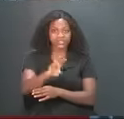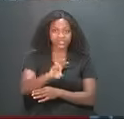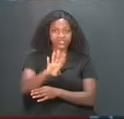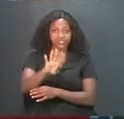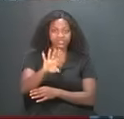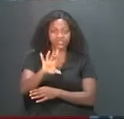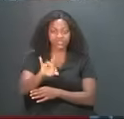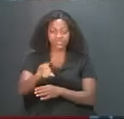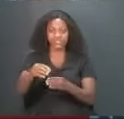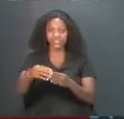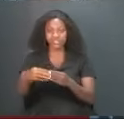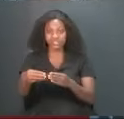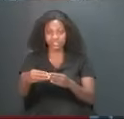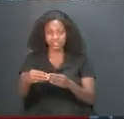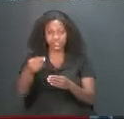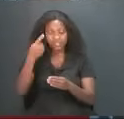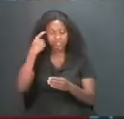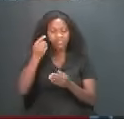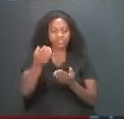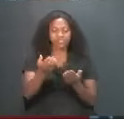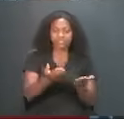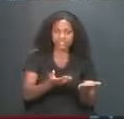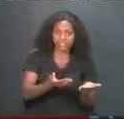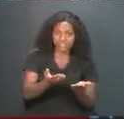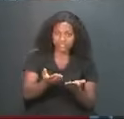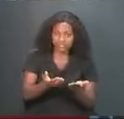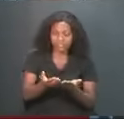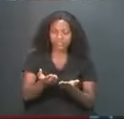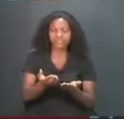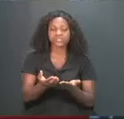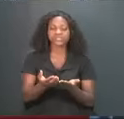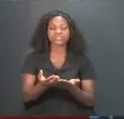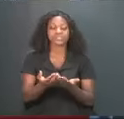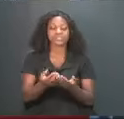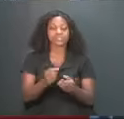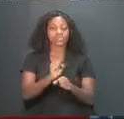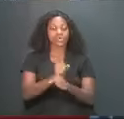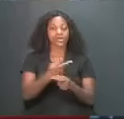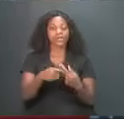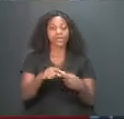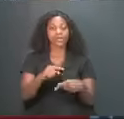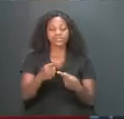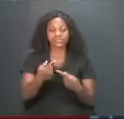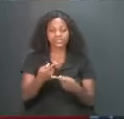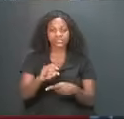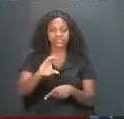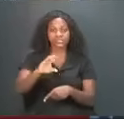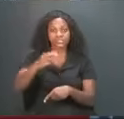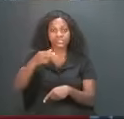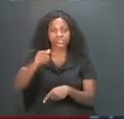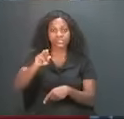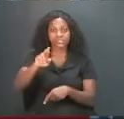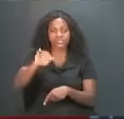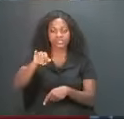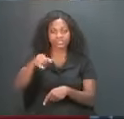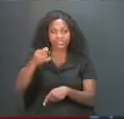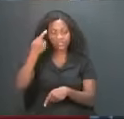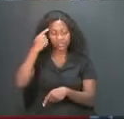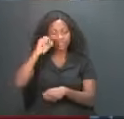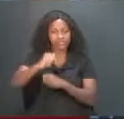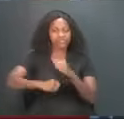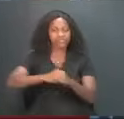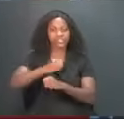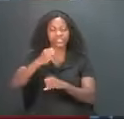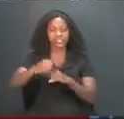99,755,648 Ghana cedis for the services of the Commission on Human Rights and Administrative Justice for the year ending